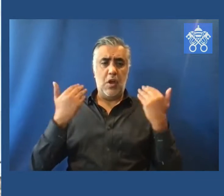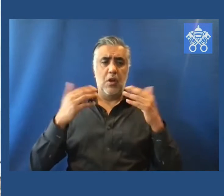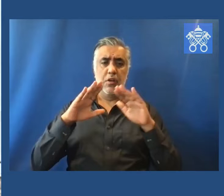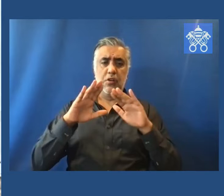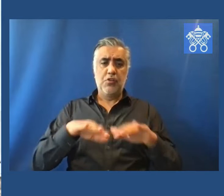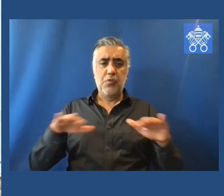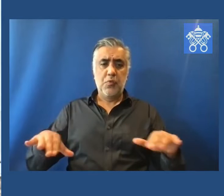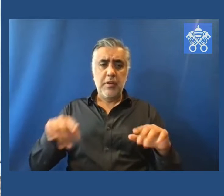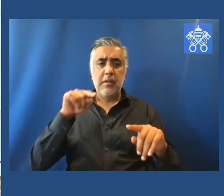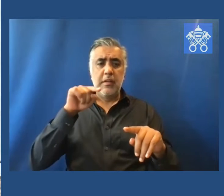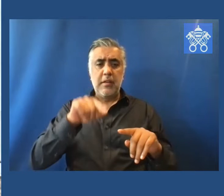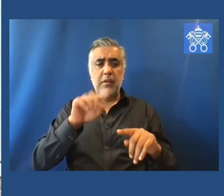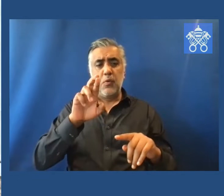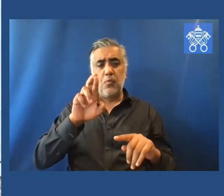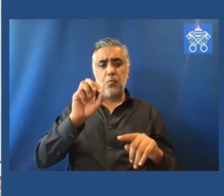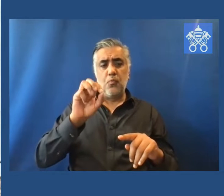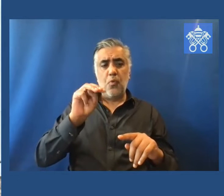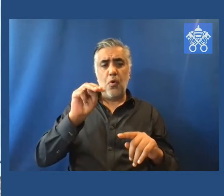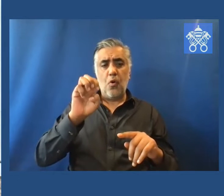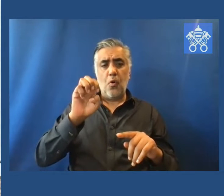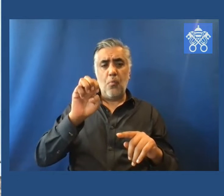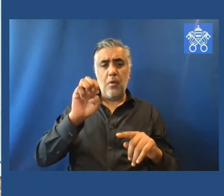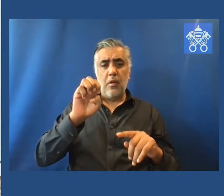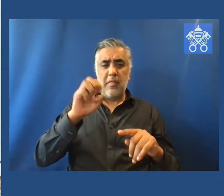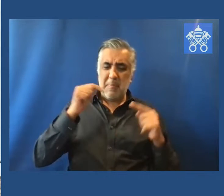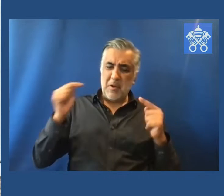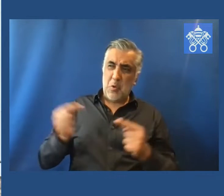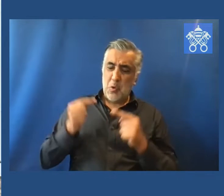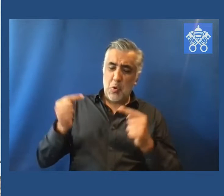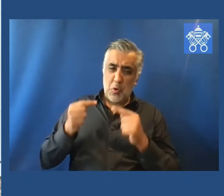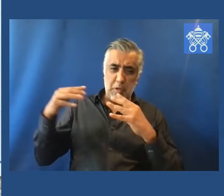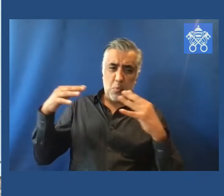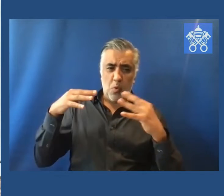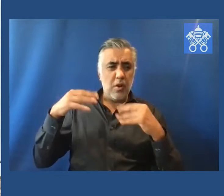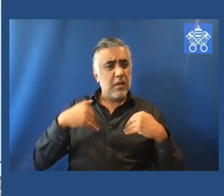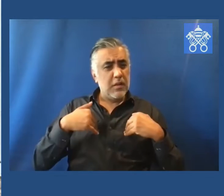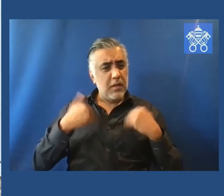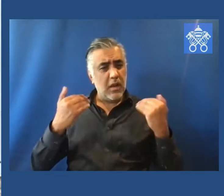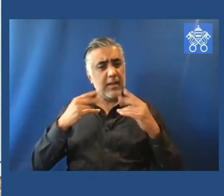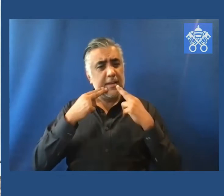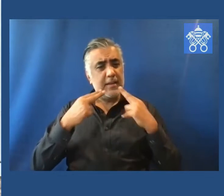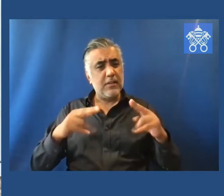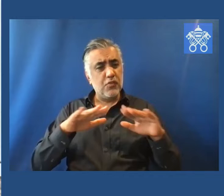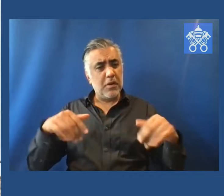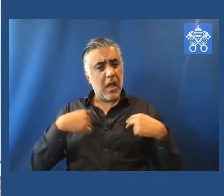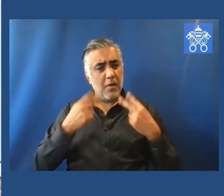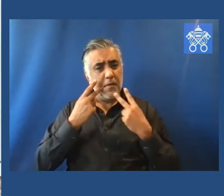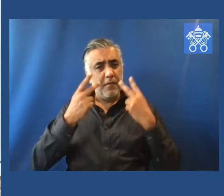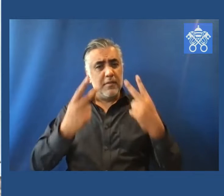I went to visit the young children who are here in Rome, who've been wounded in the